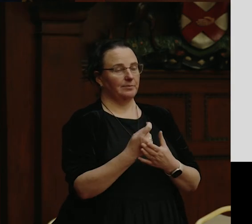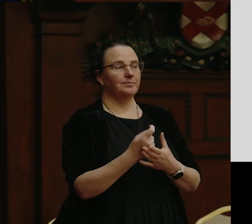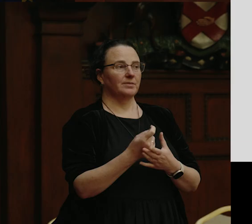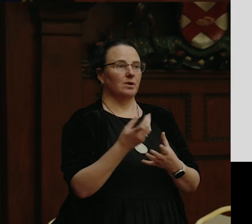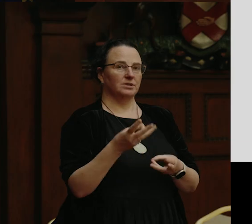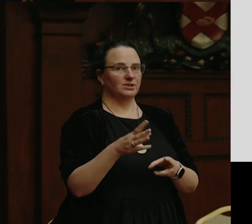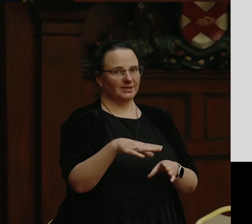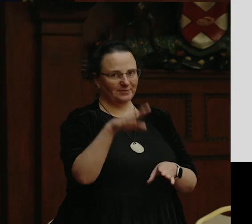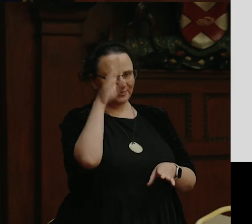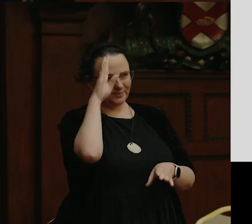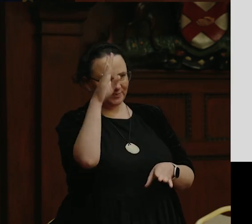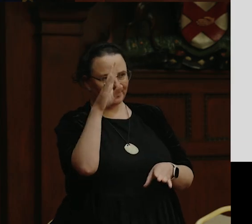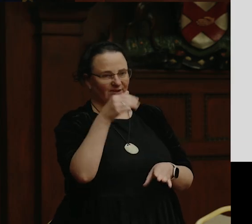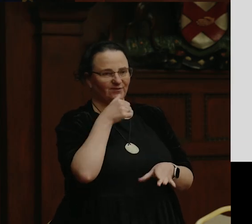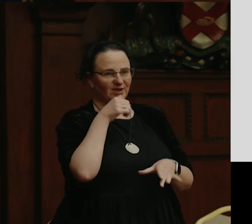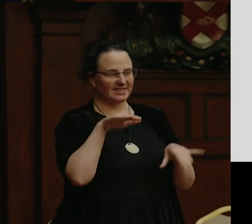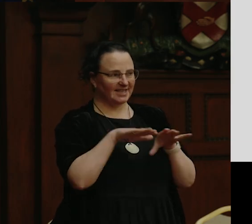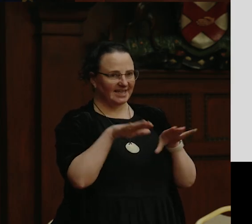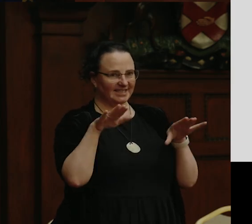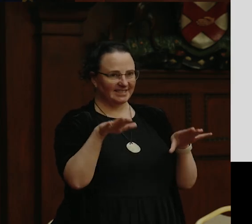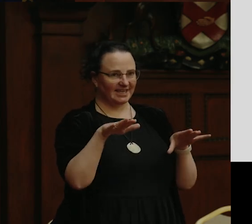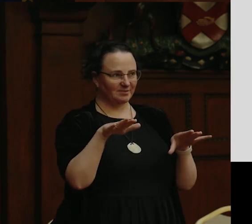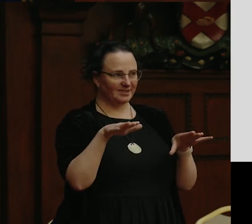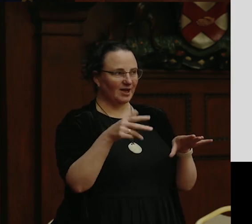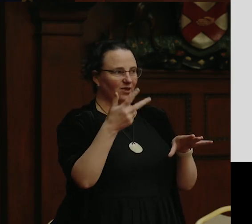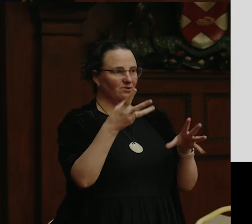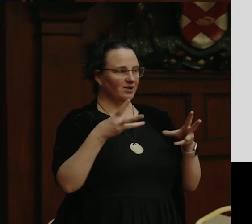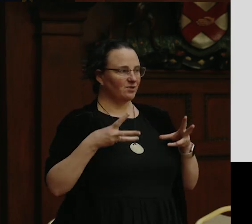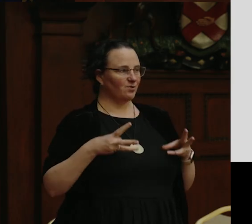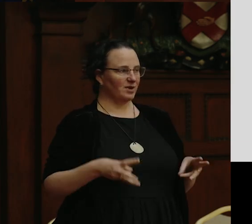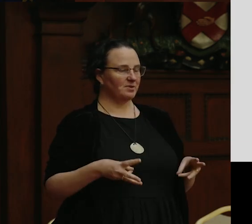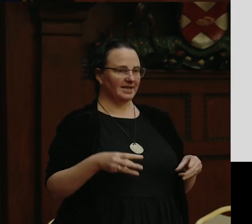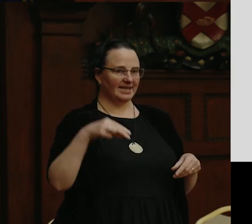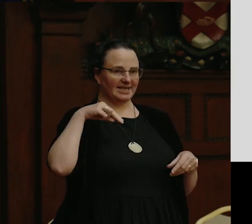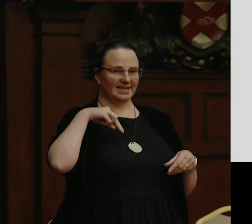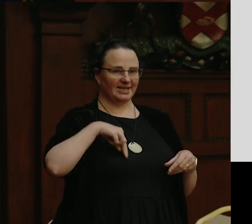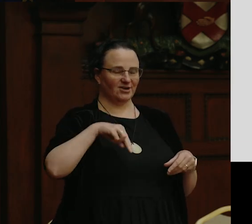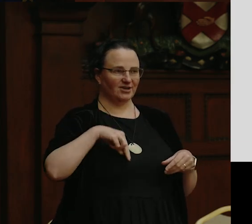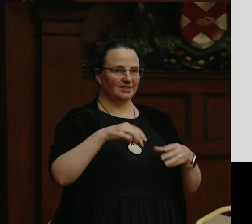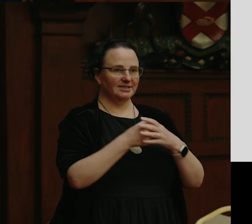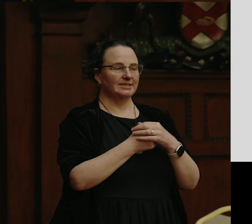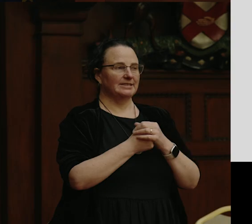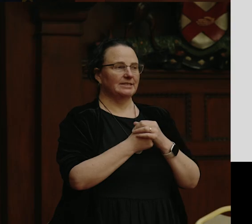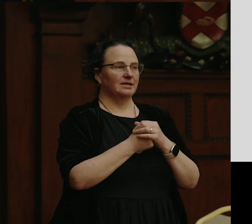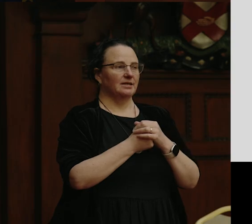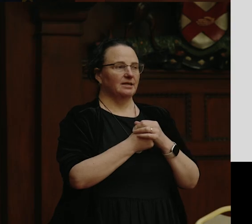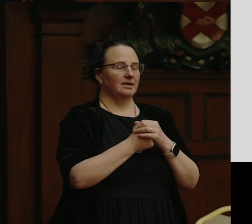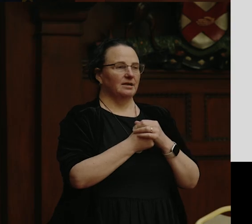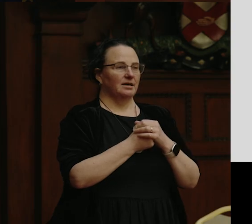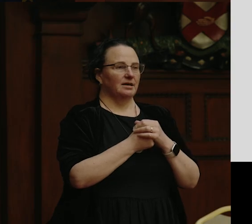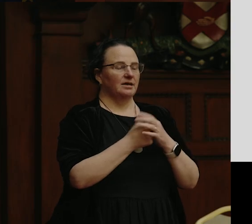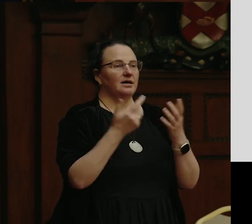give a shout out to the first table up here, to the 3 women sitting closest to us. What I got along with